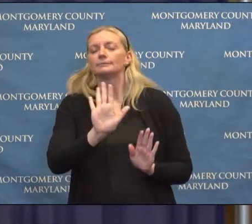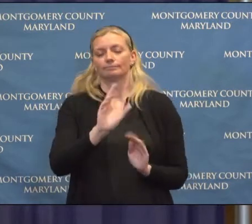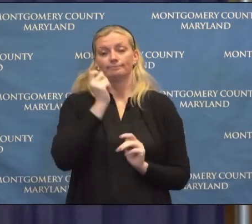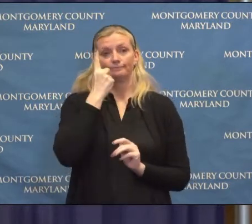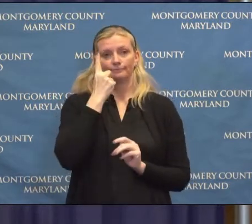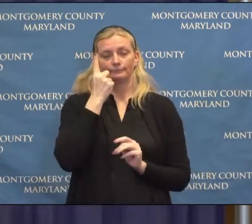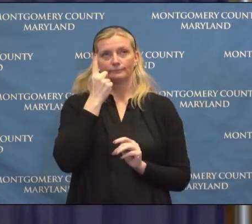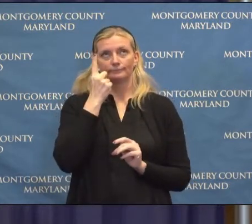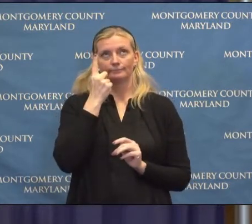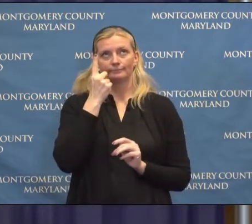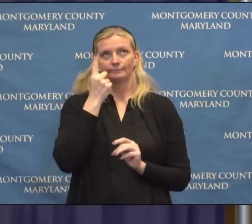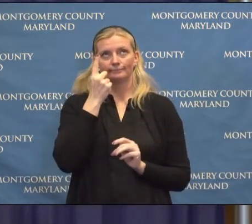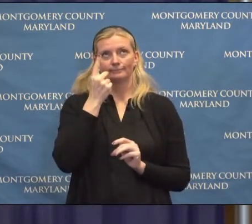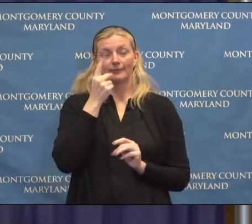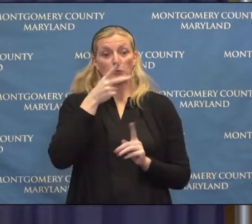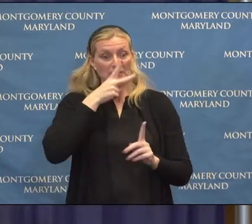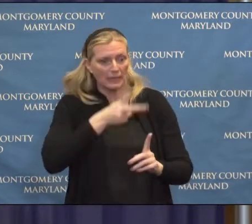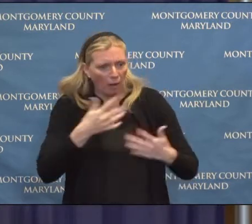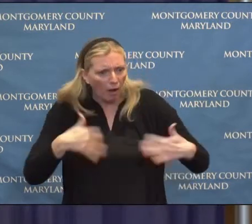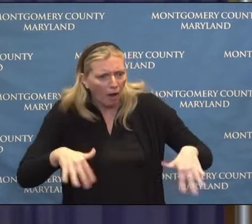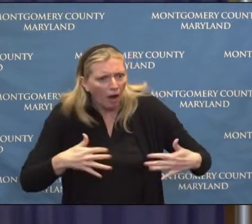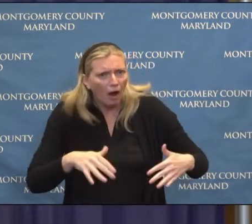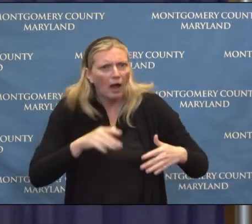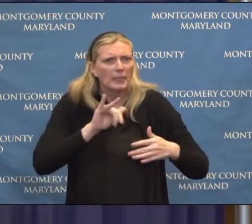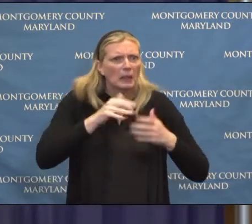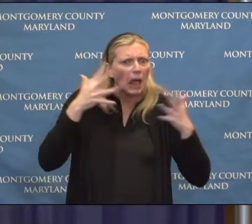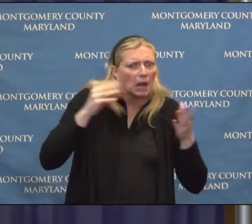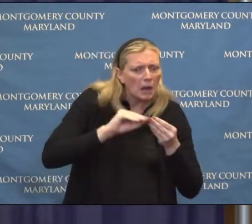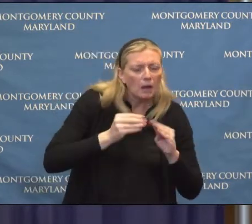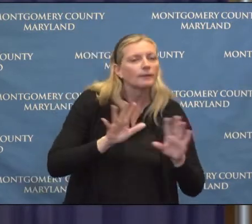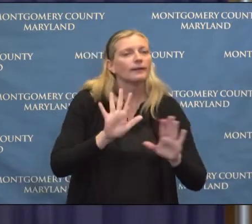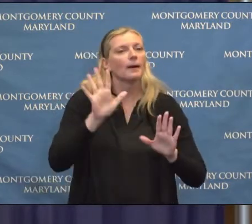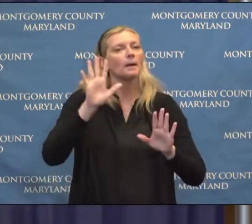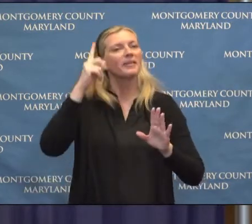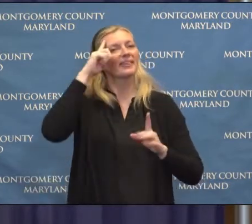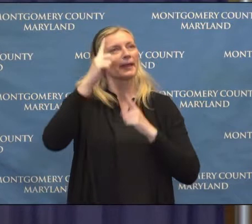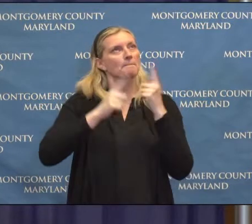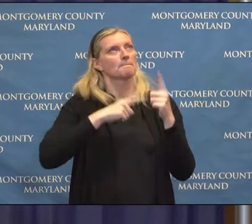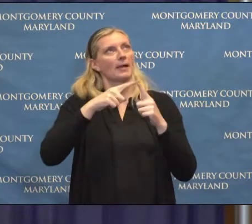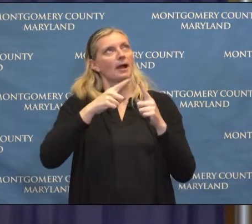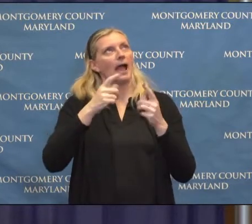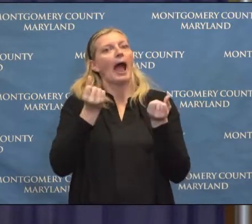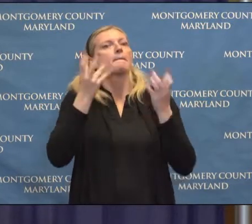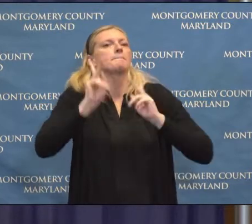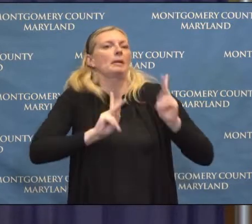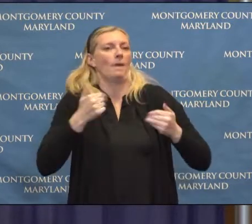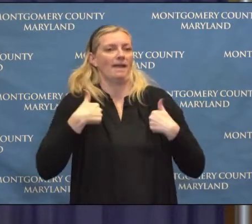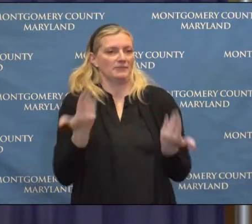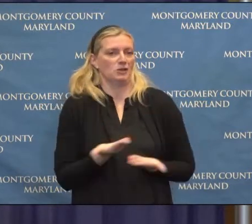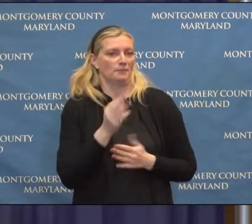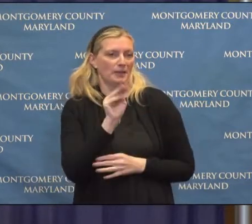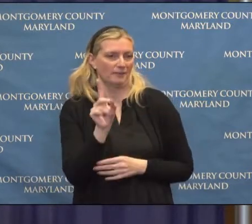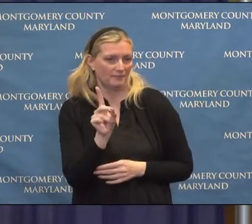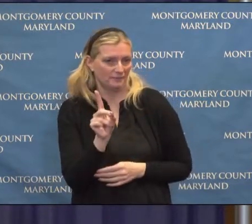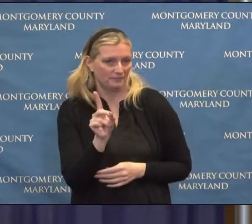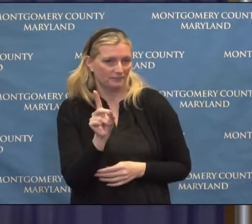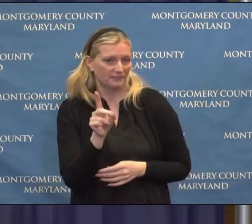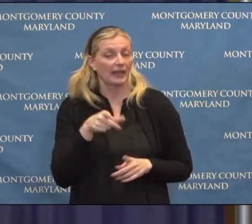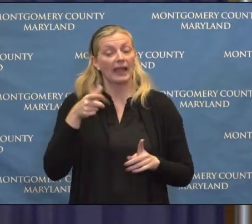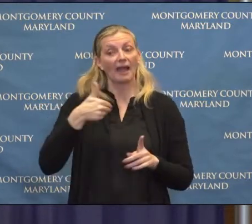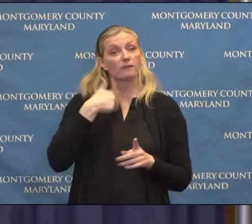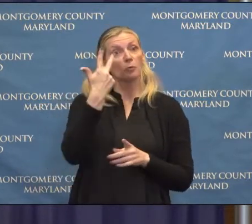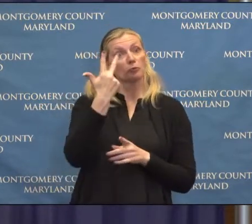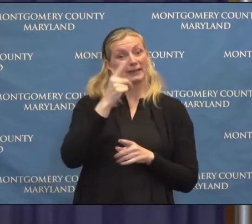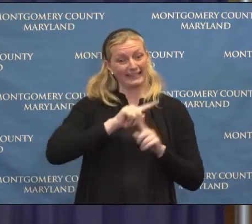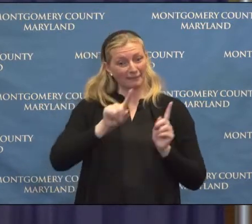of the population. So for example, in the tweet that the governor released on Sunday, it mentioned that there were 3 zip codes in the Silver